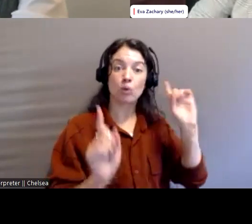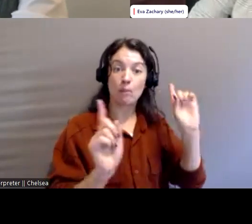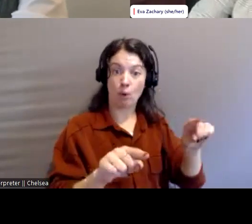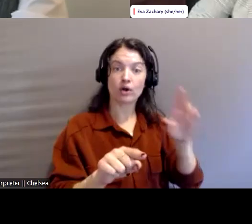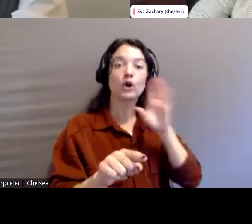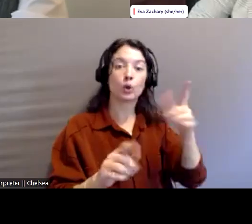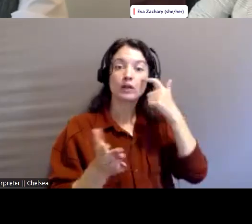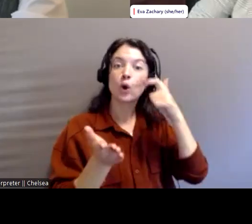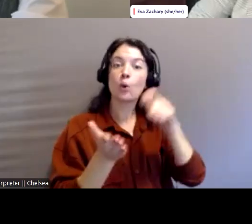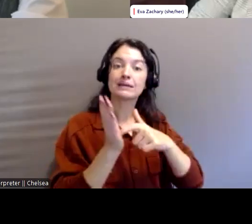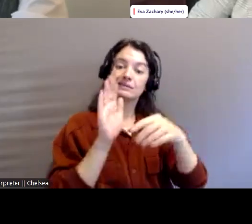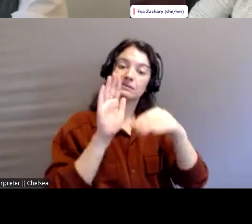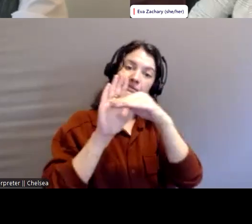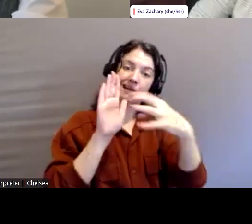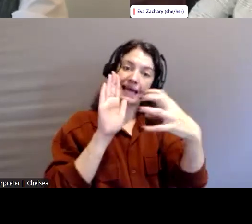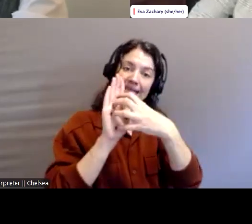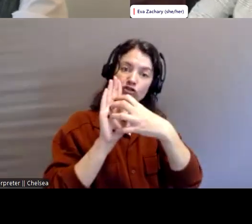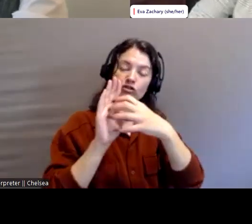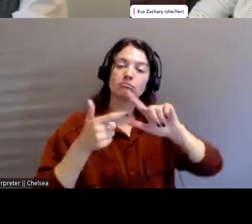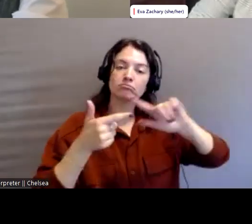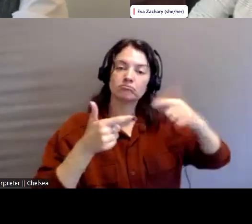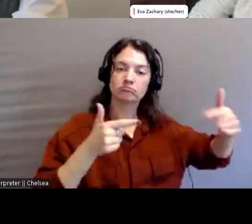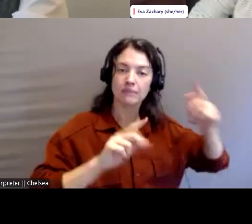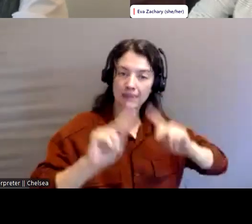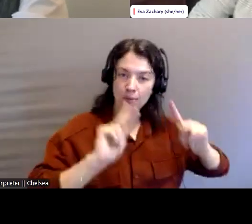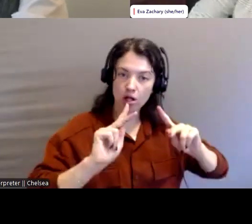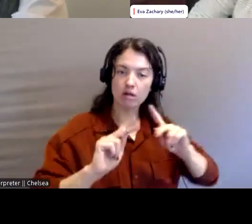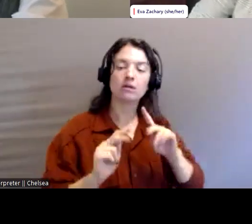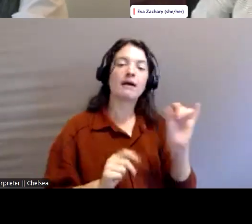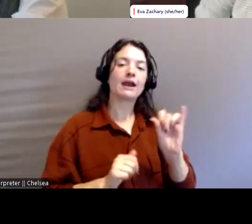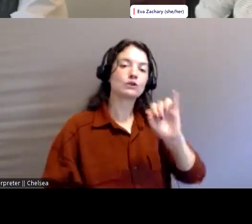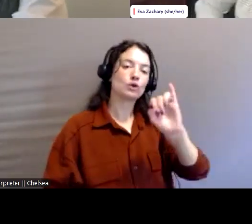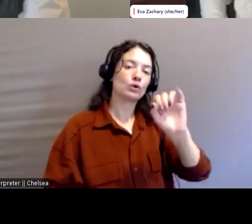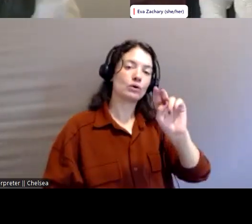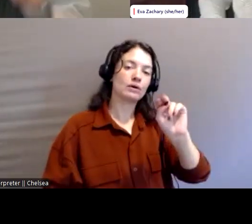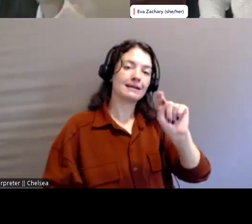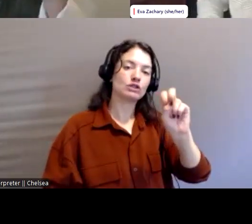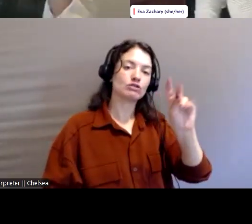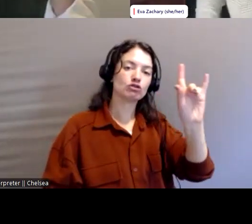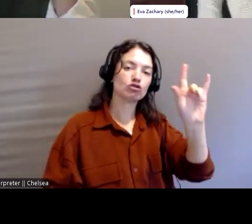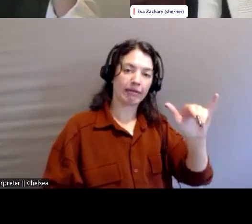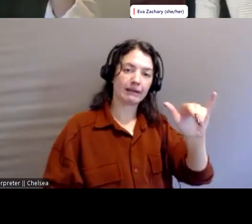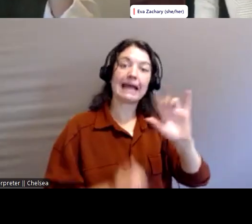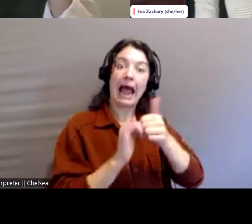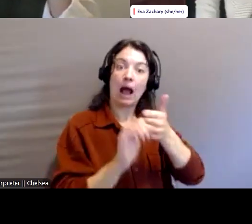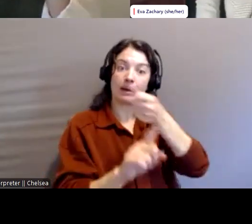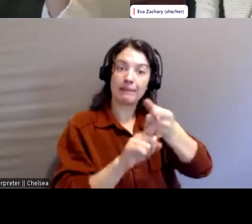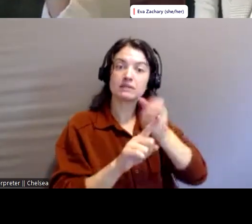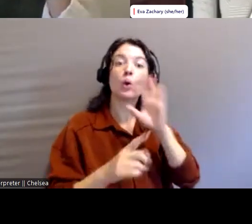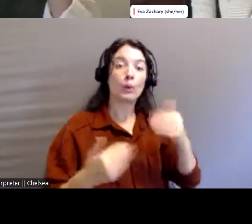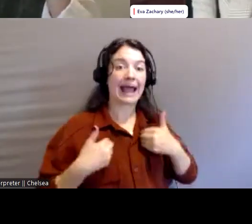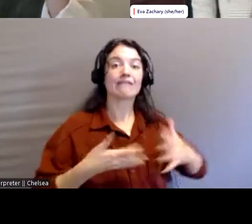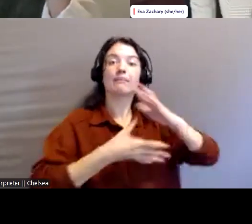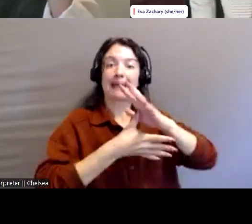specifically on LGBTQ plus and the intersectionality and there's going to be key findings and recommendations on that as